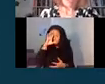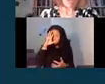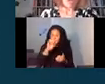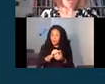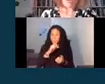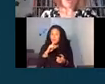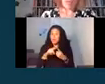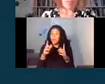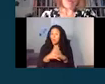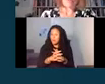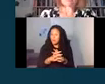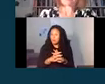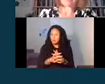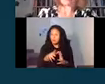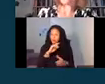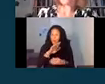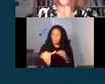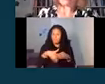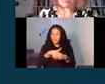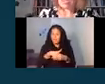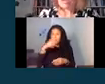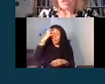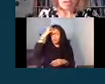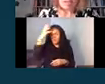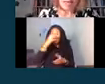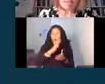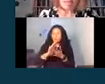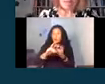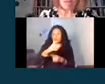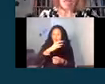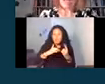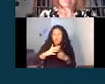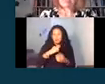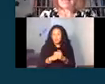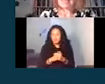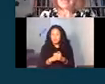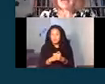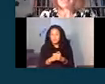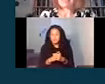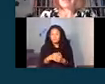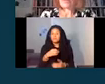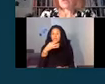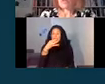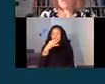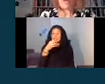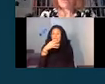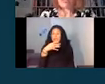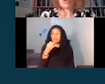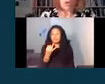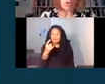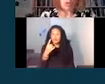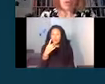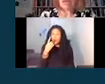Wilmot. She was a member of the Distinguished Royal Horticultural Society, and in 1897 she was one of